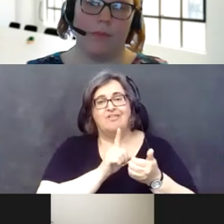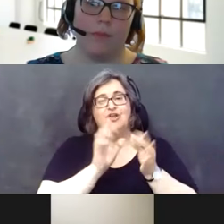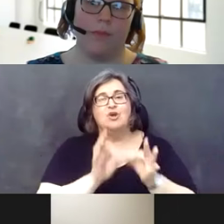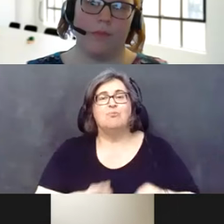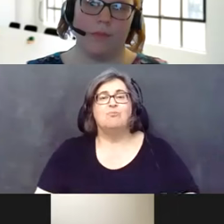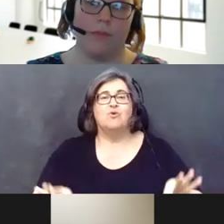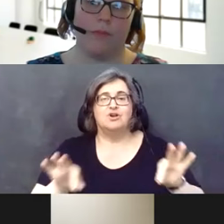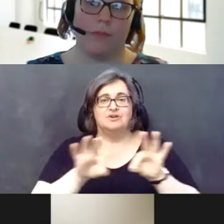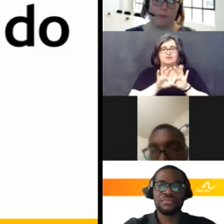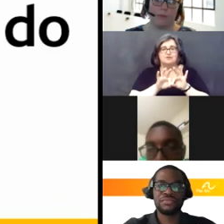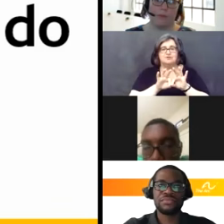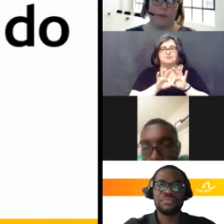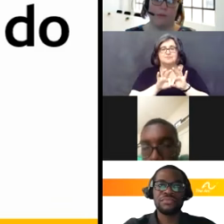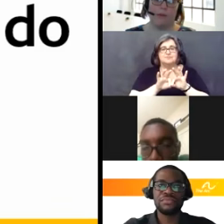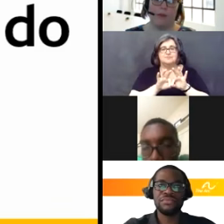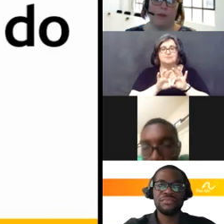important.